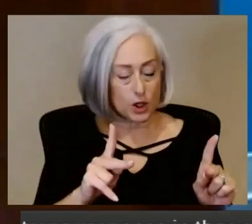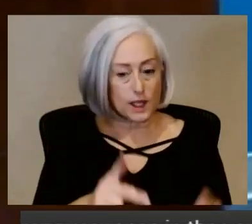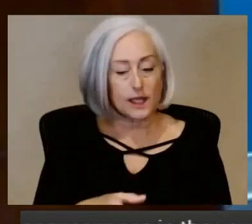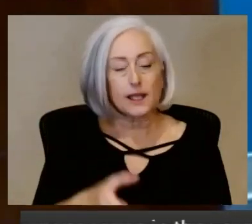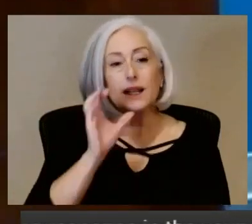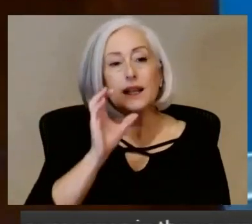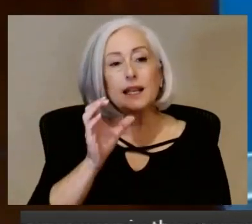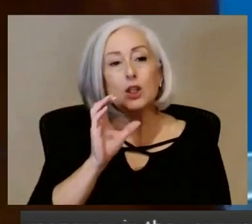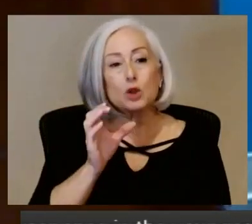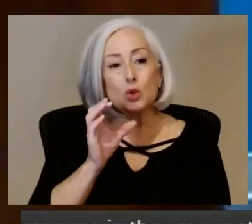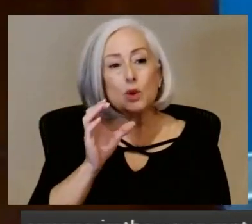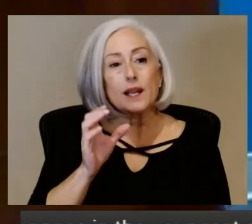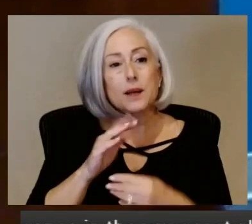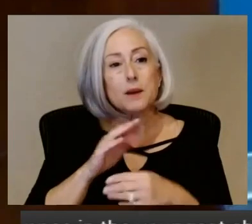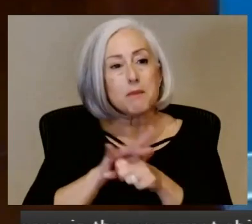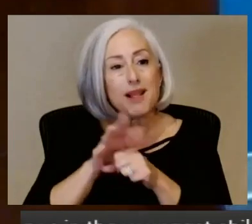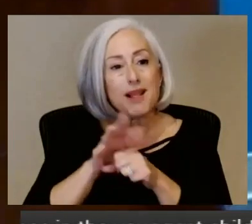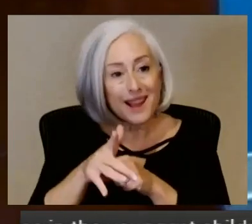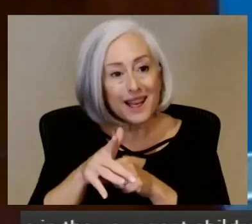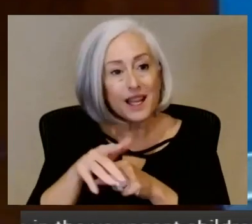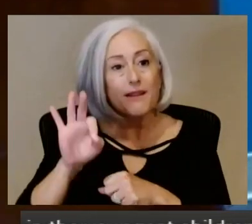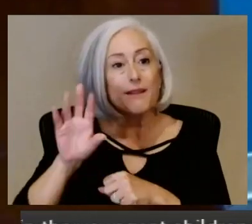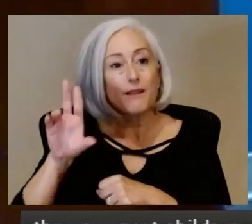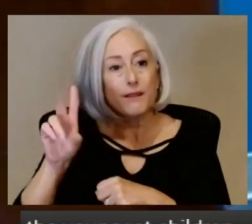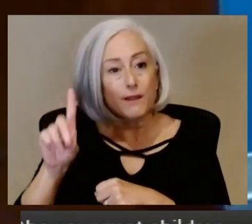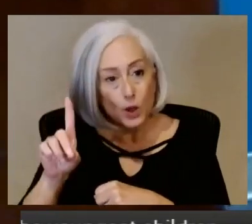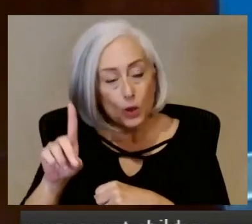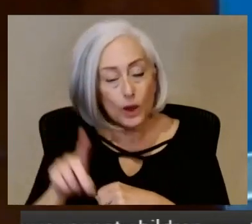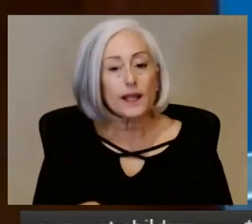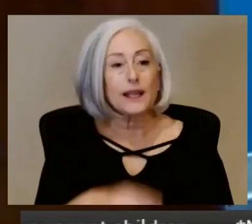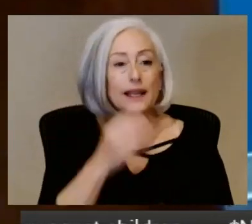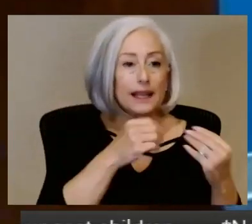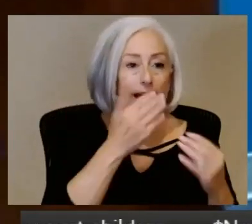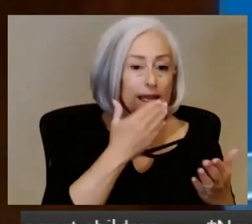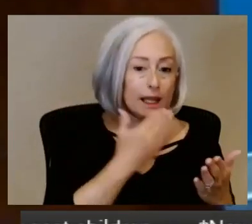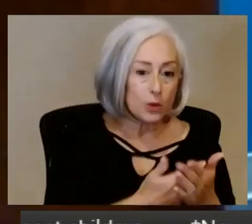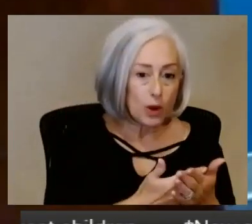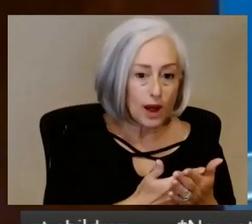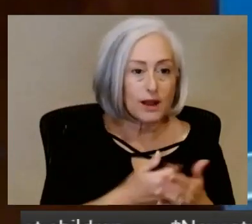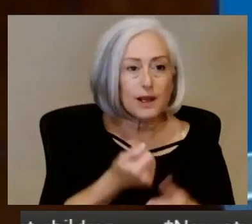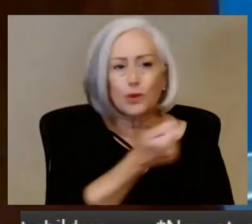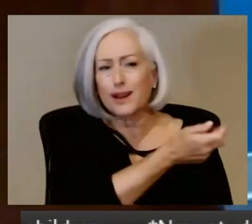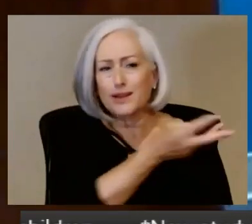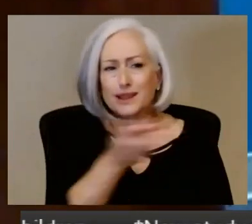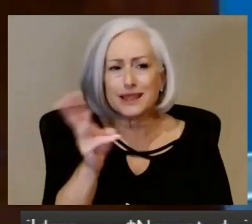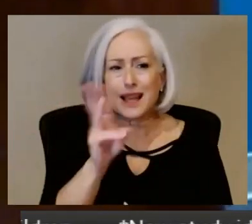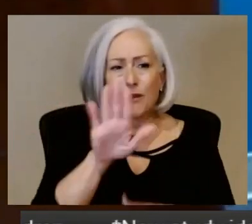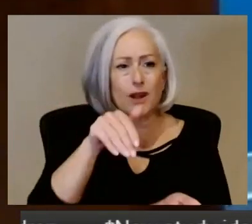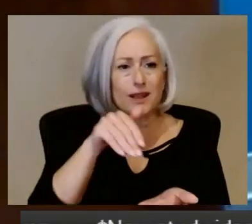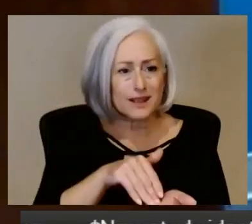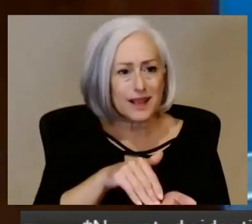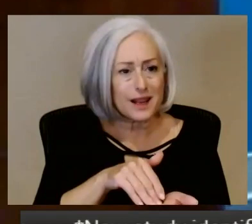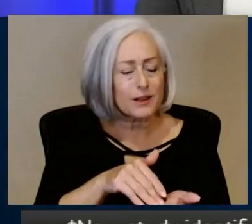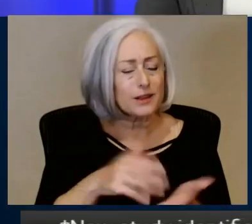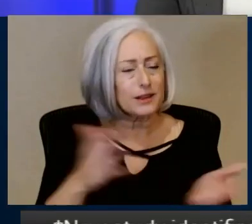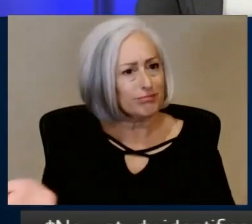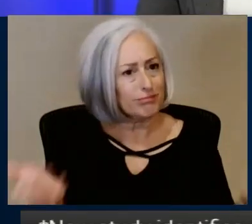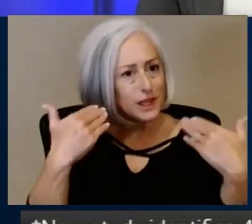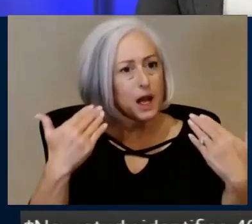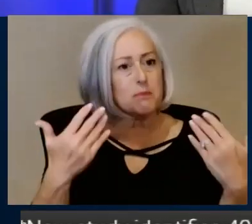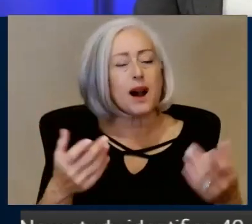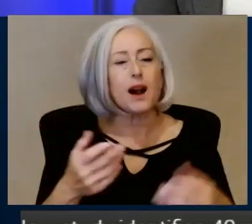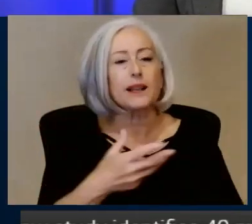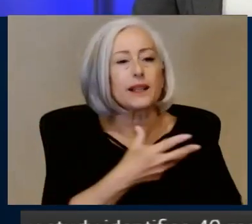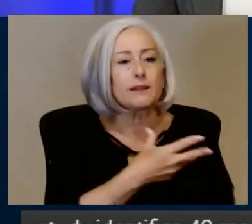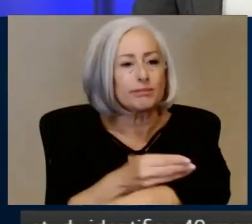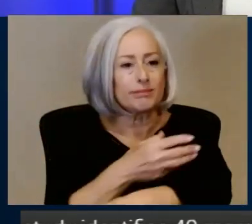7 donor centers and lots of blood drives available. So we welcome you to come in and donate blood. So the Community Blood Center,